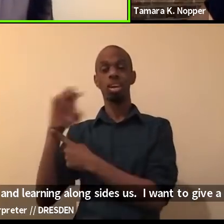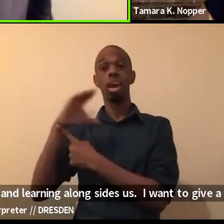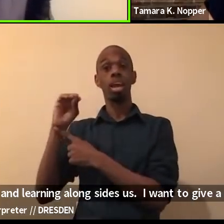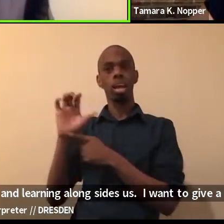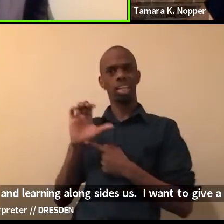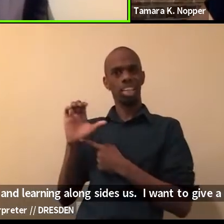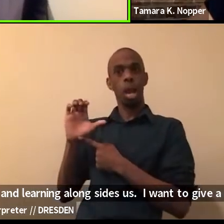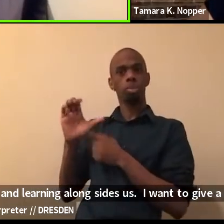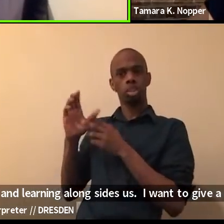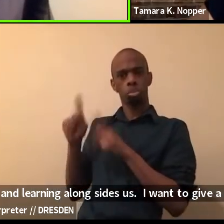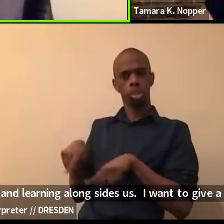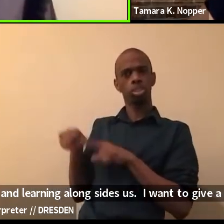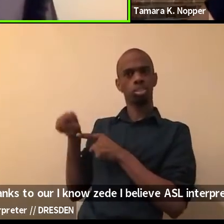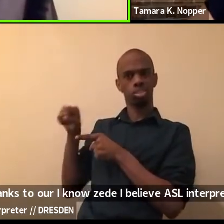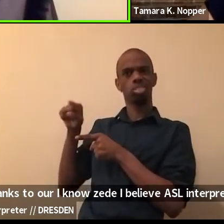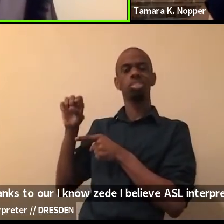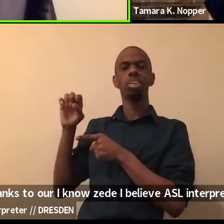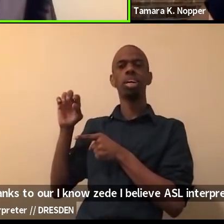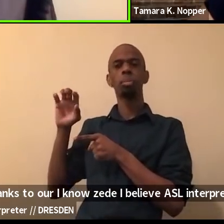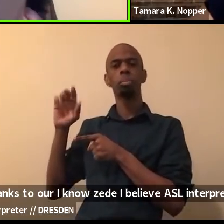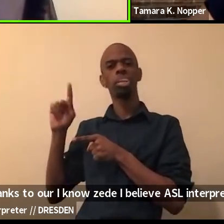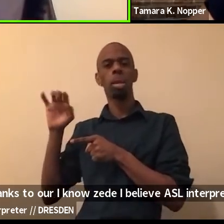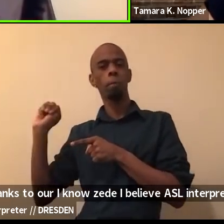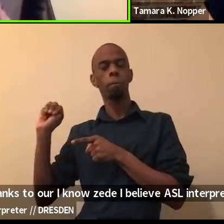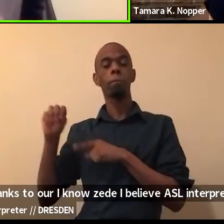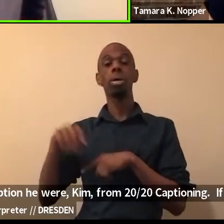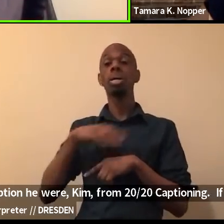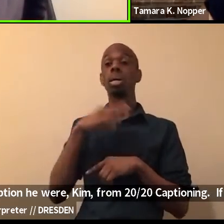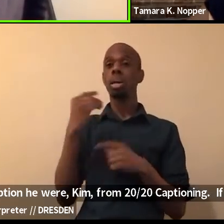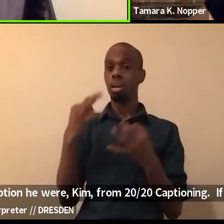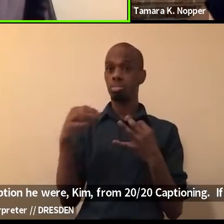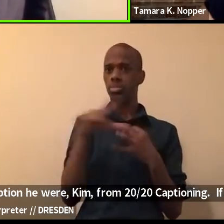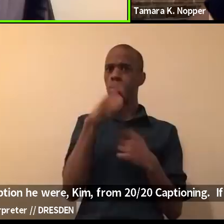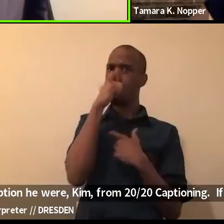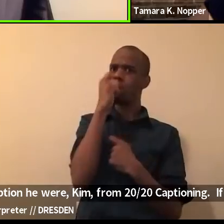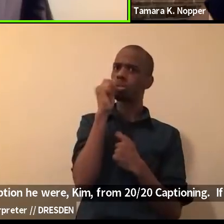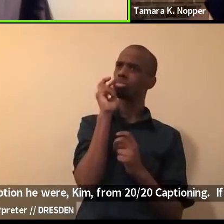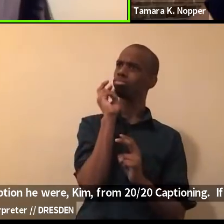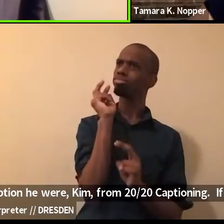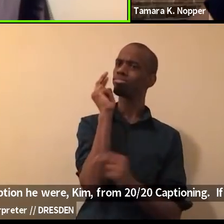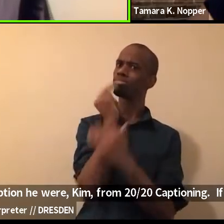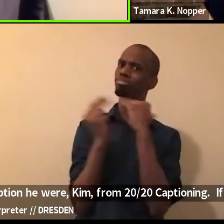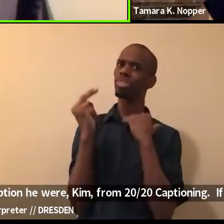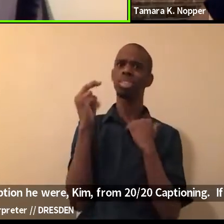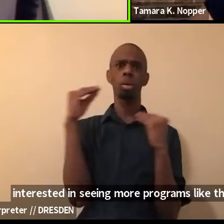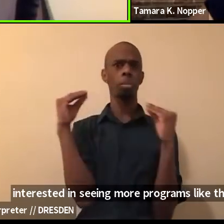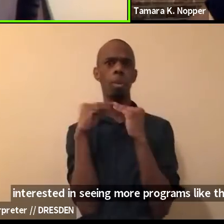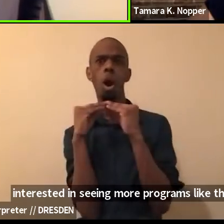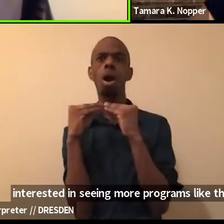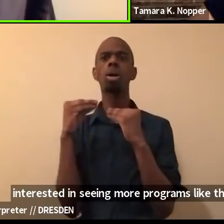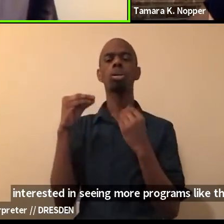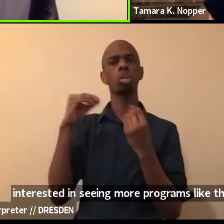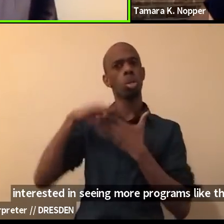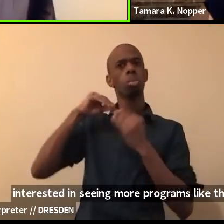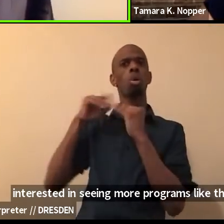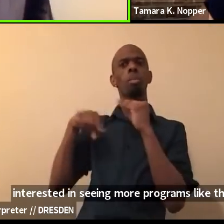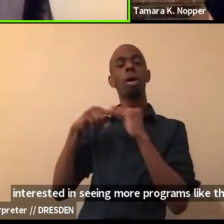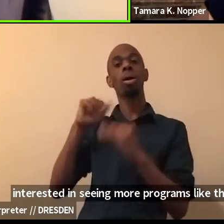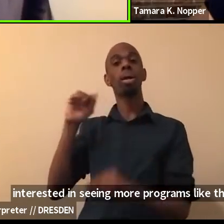Captioning. If you are interested in seeing more programs like this or learning more about AAWW, you can find us online